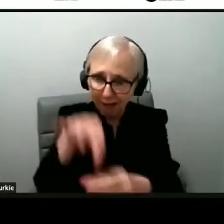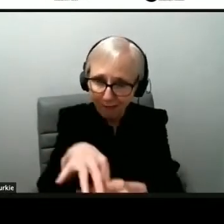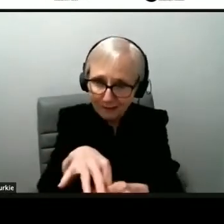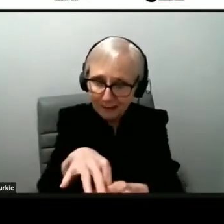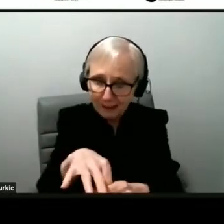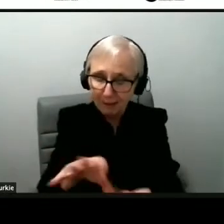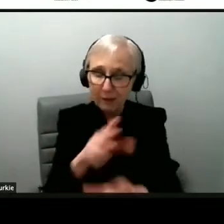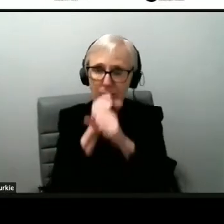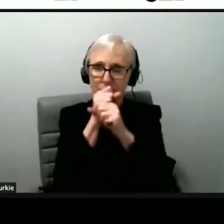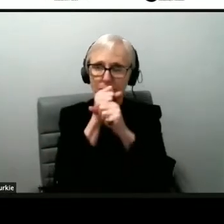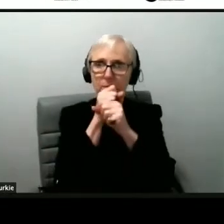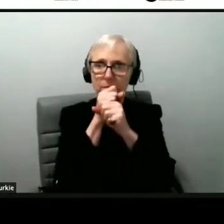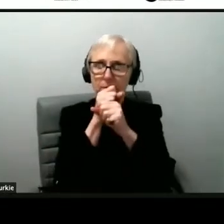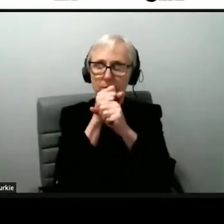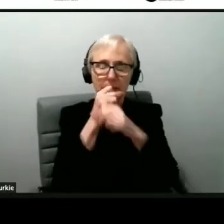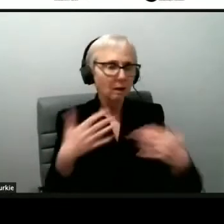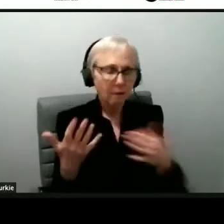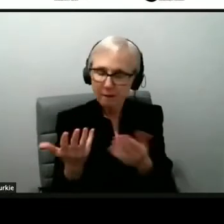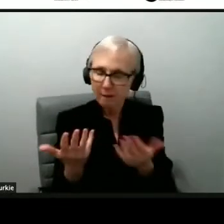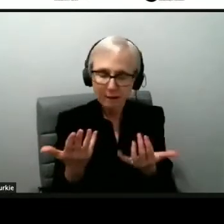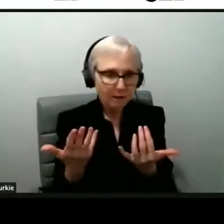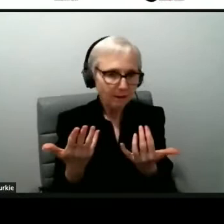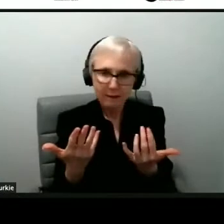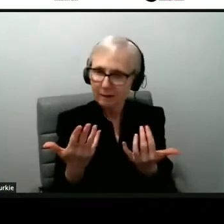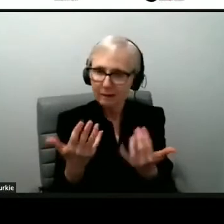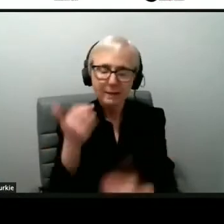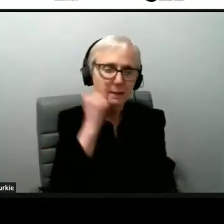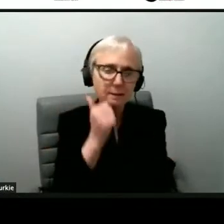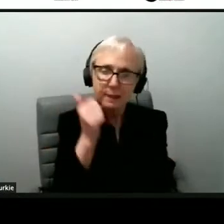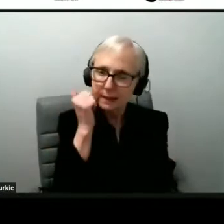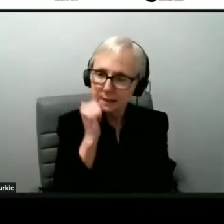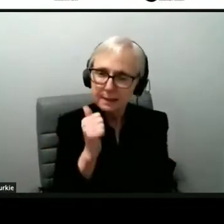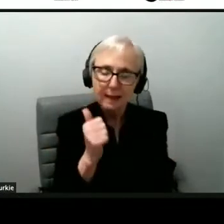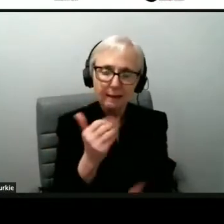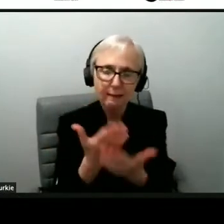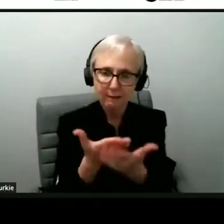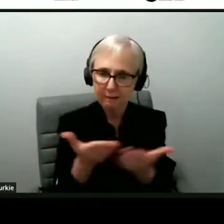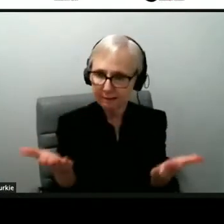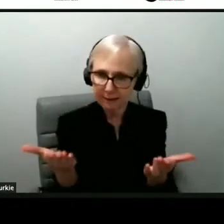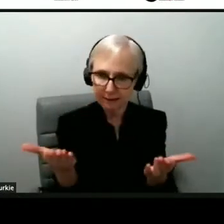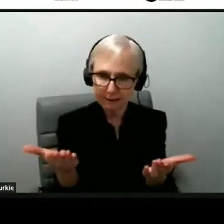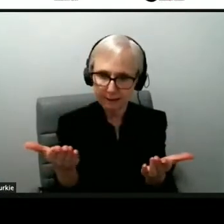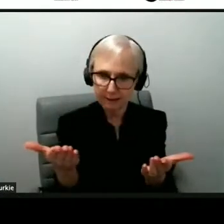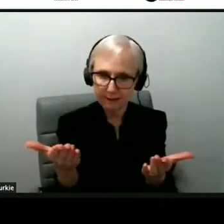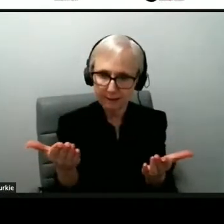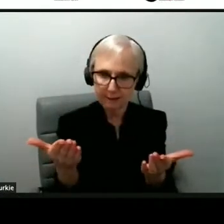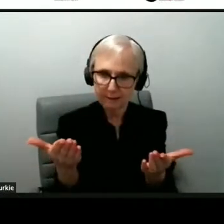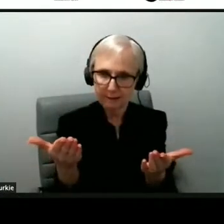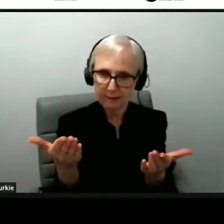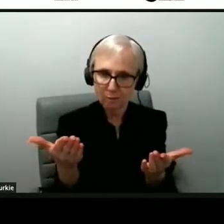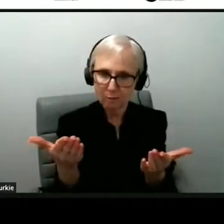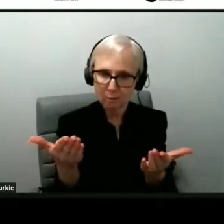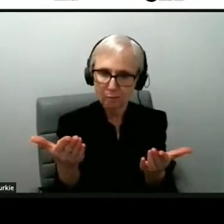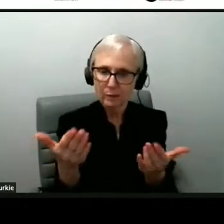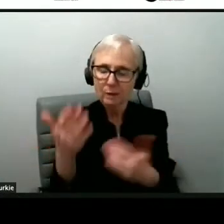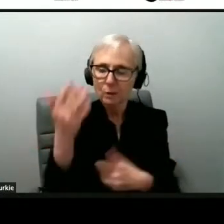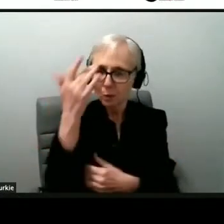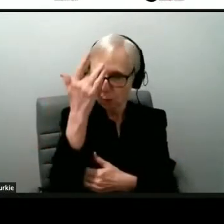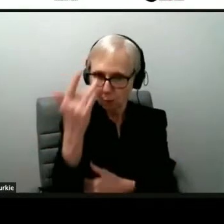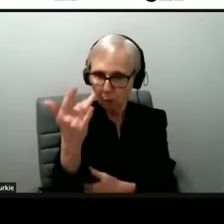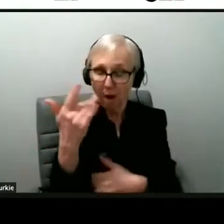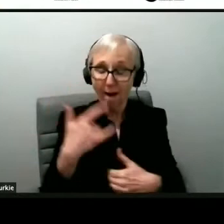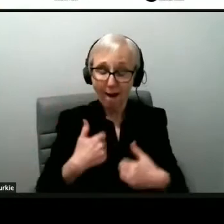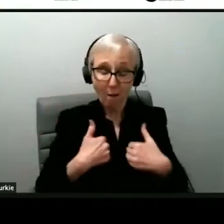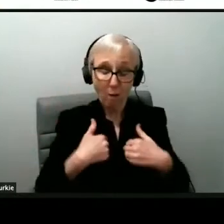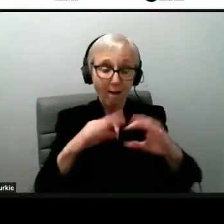back concentrating on the seniors? This has to be a daily thing that we're dealing with, which a lot of other things in our community, which is why I'll have